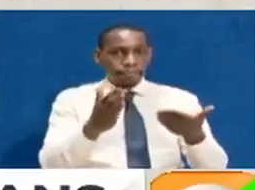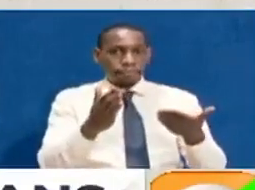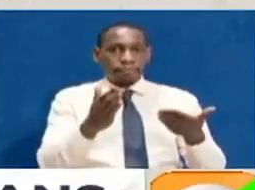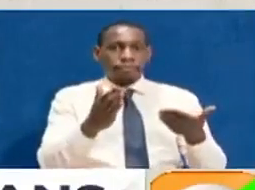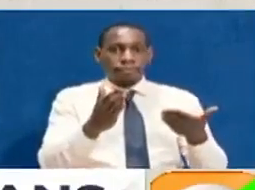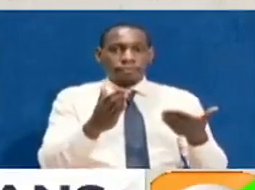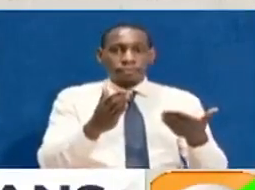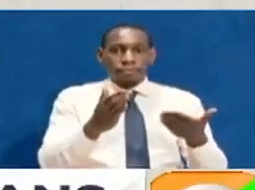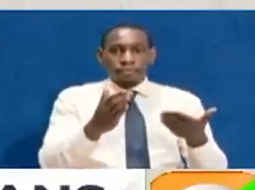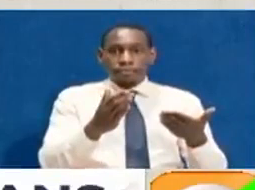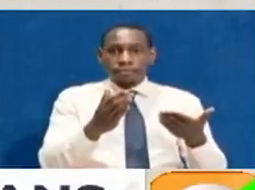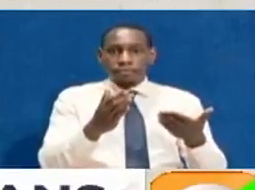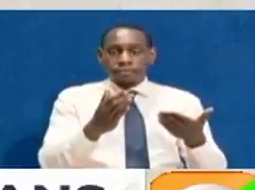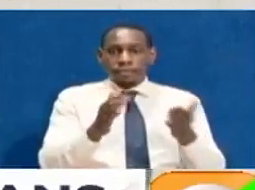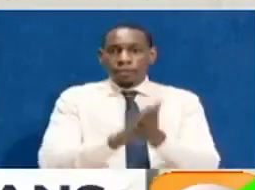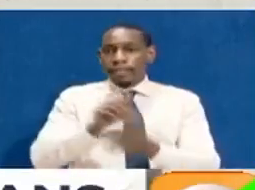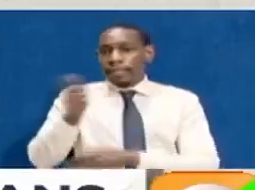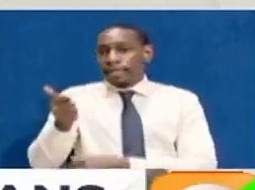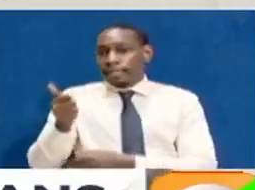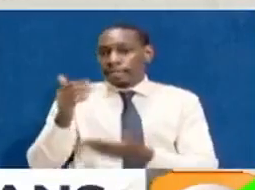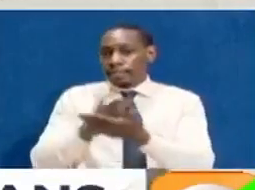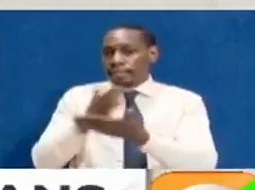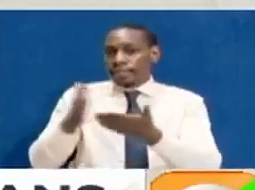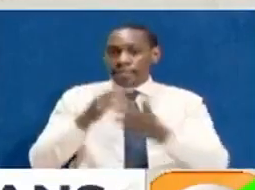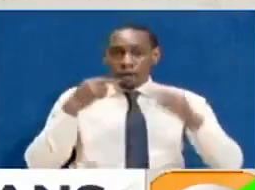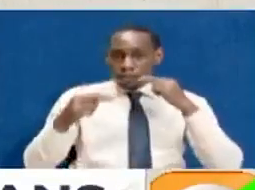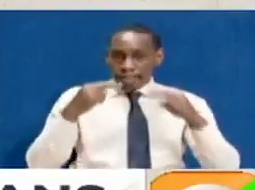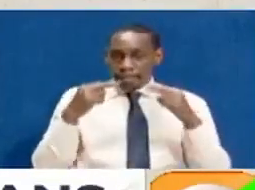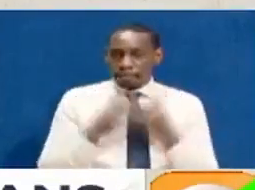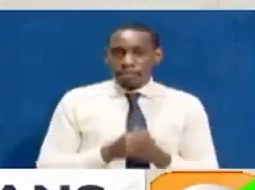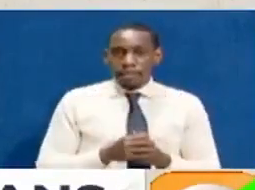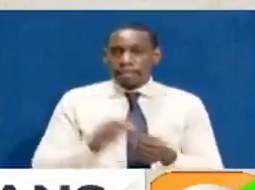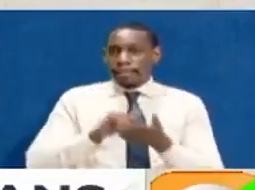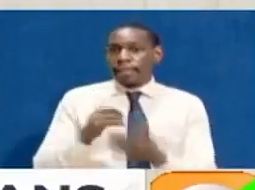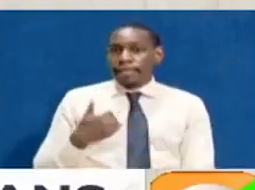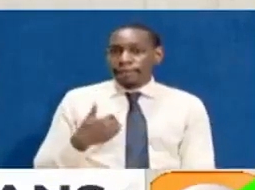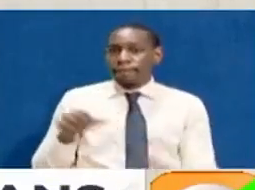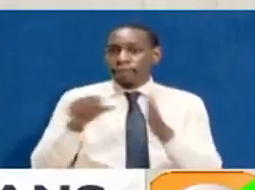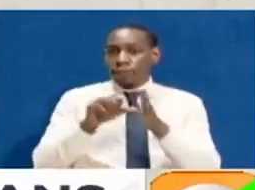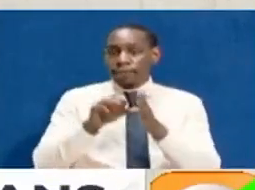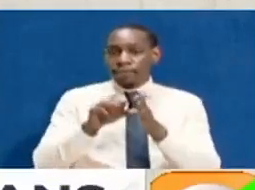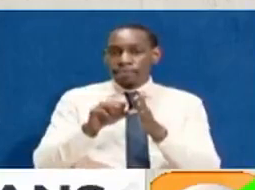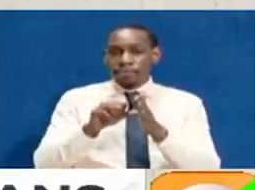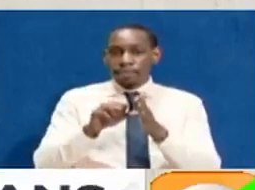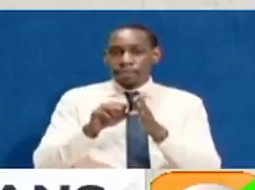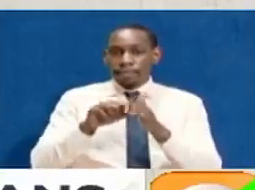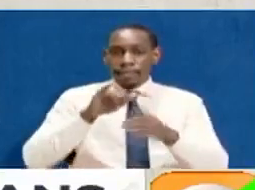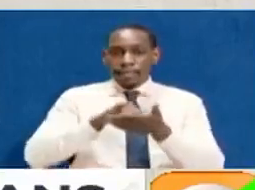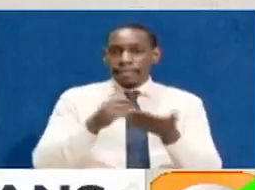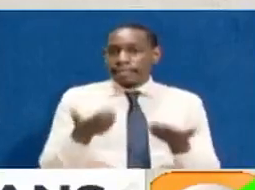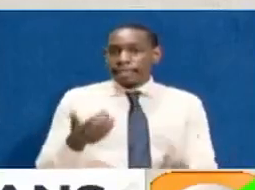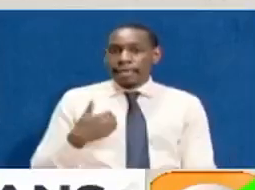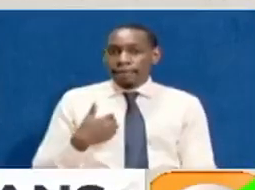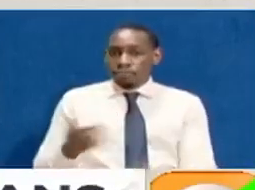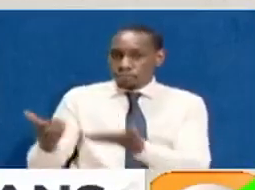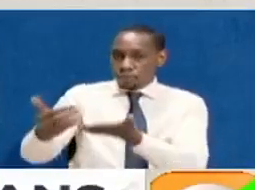and from the other spares of hotels, where we have problems with them now